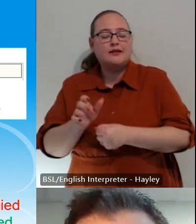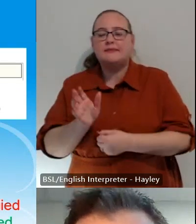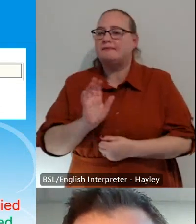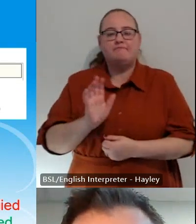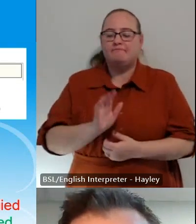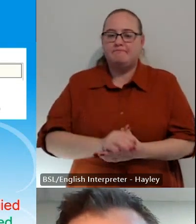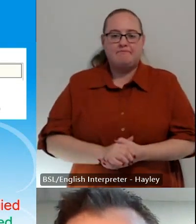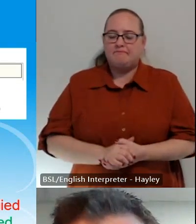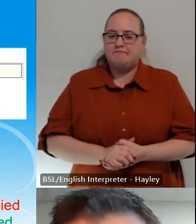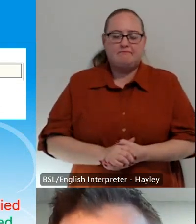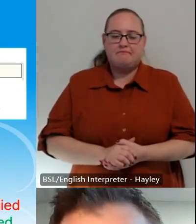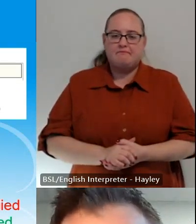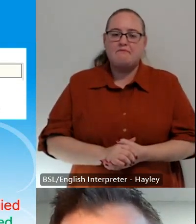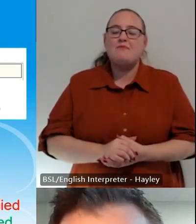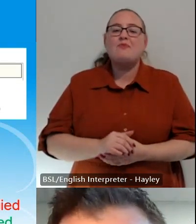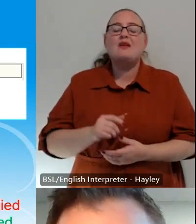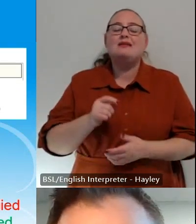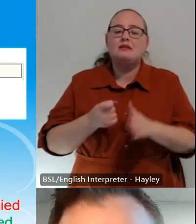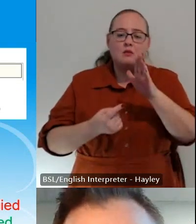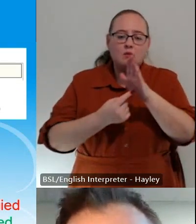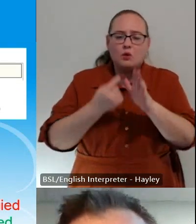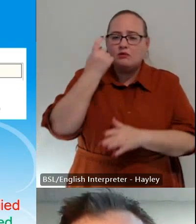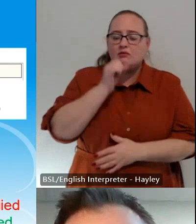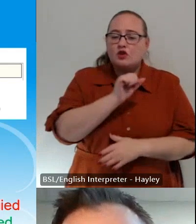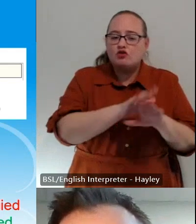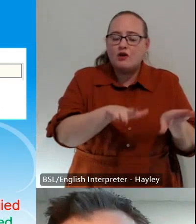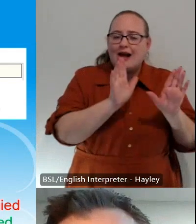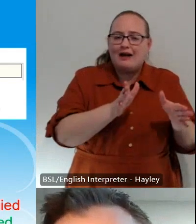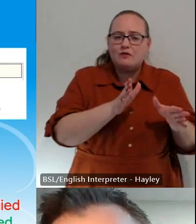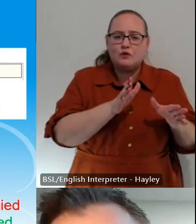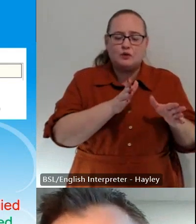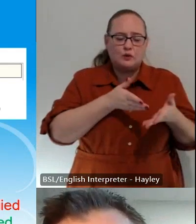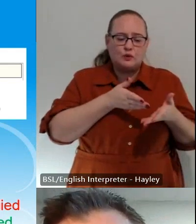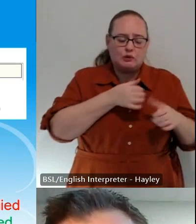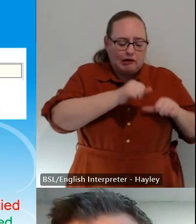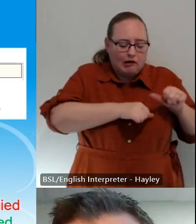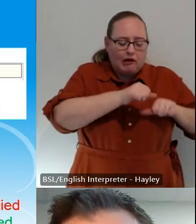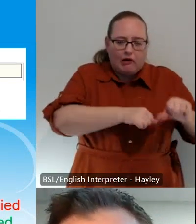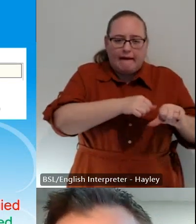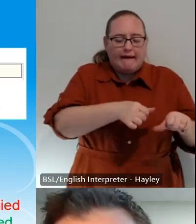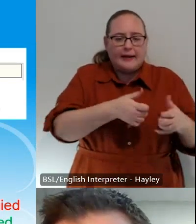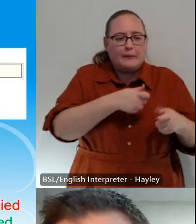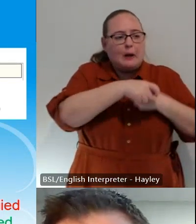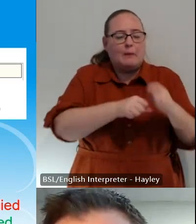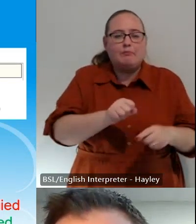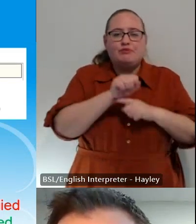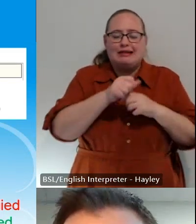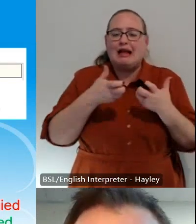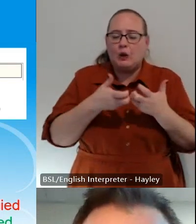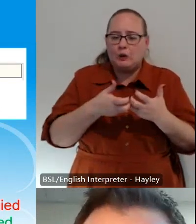the children have to take in order to achieve this level of protection. And if you look at the people, the cohort that were